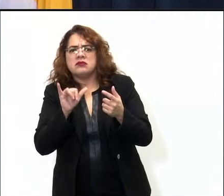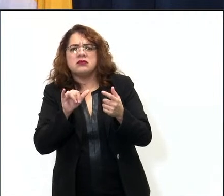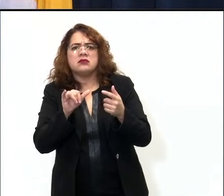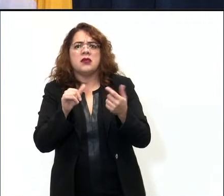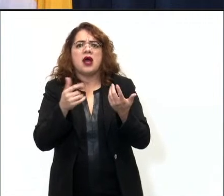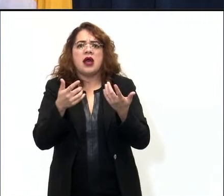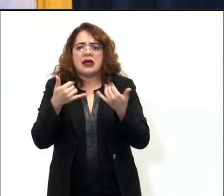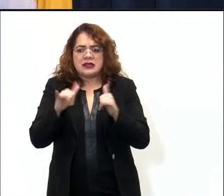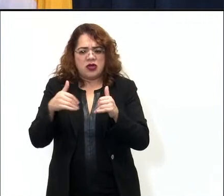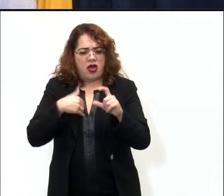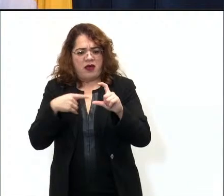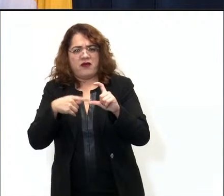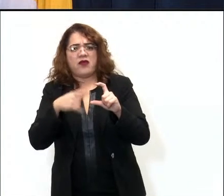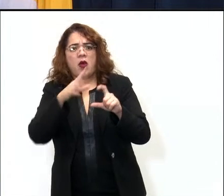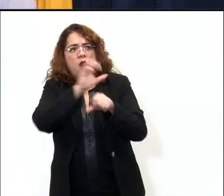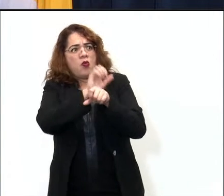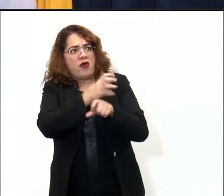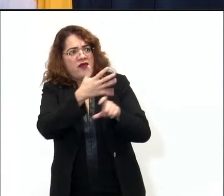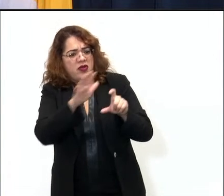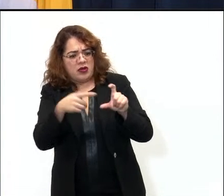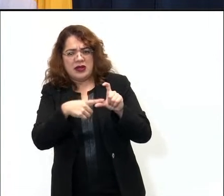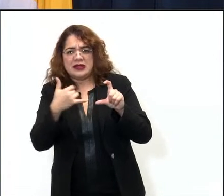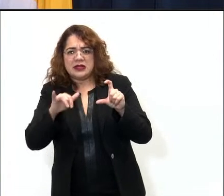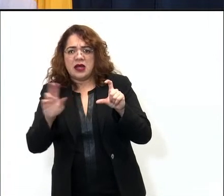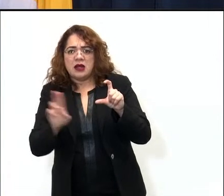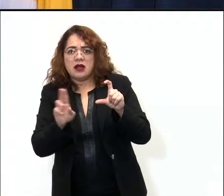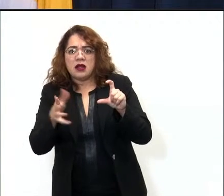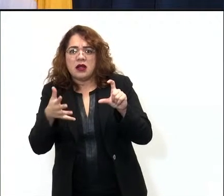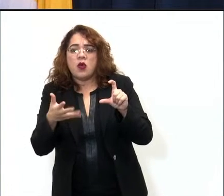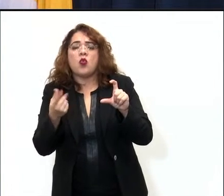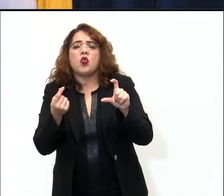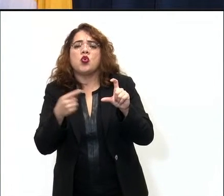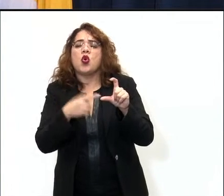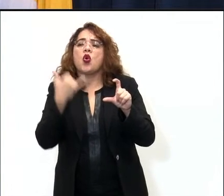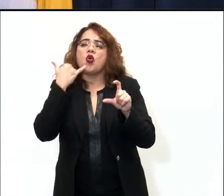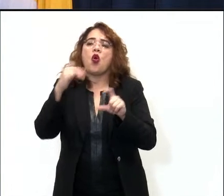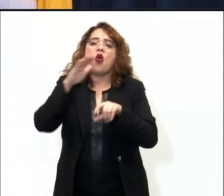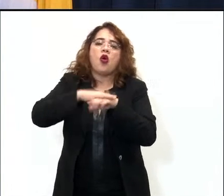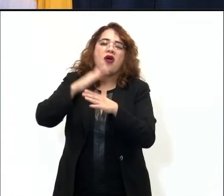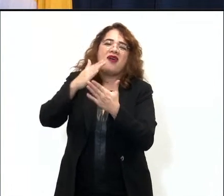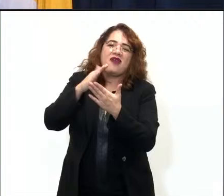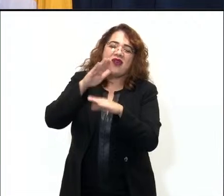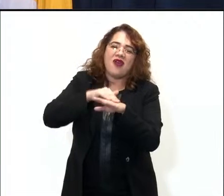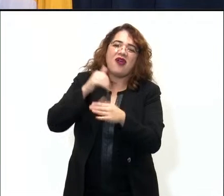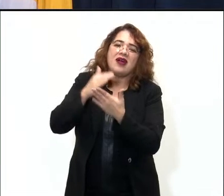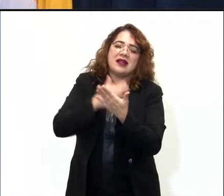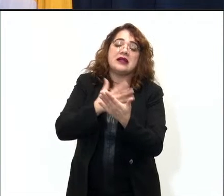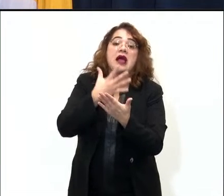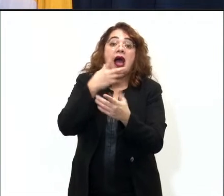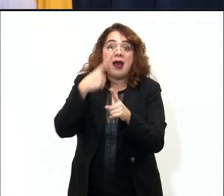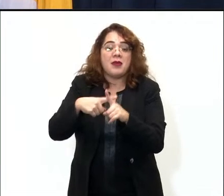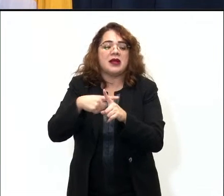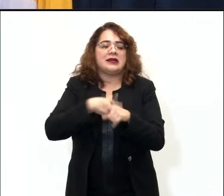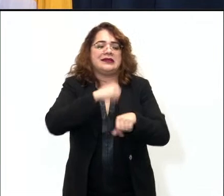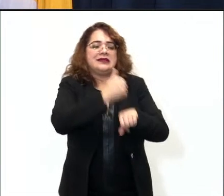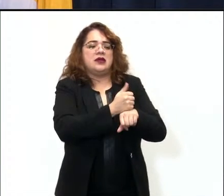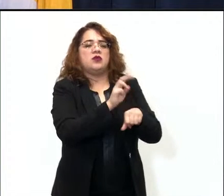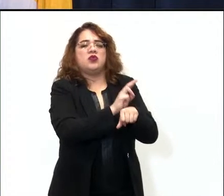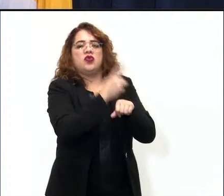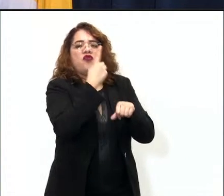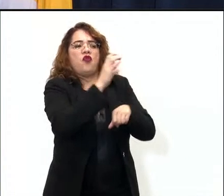access and we'll be able to make sure that they are covered. All right, next question comes from Jason at the Long Beach Post. Go ahead,